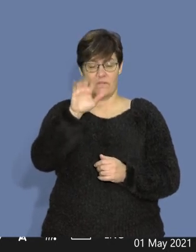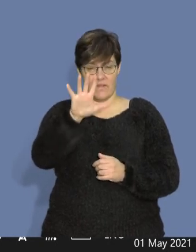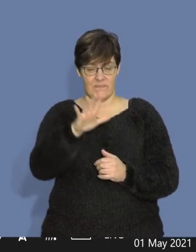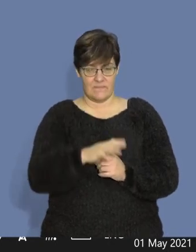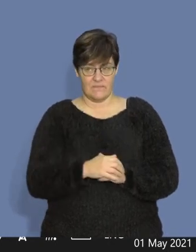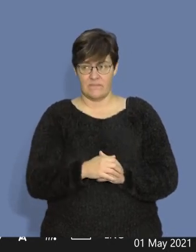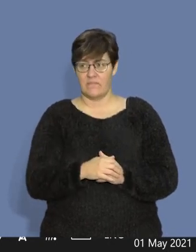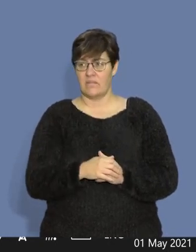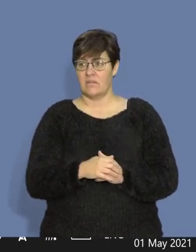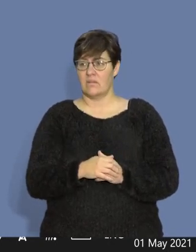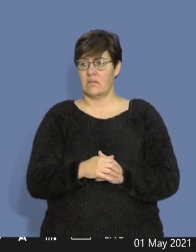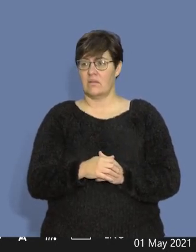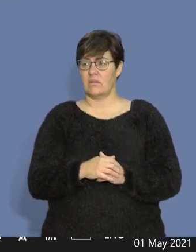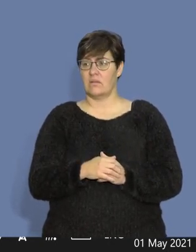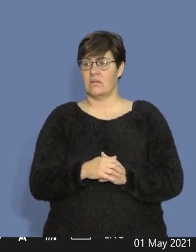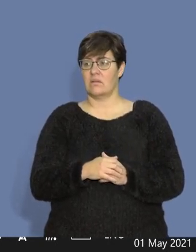28,132.5.